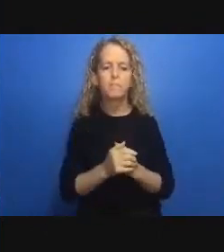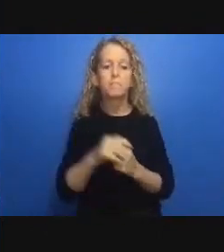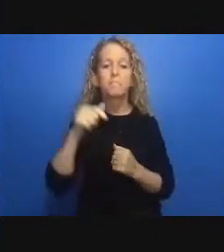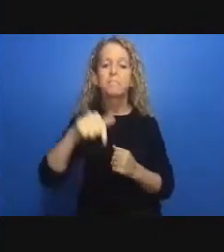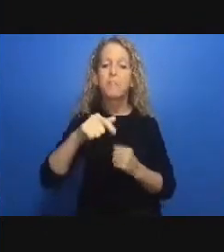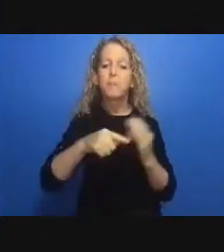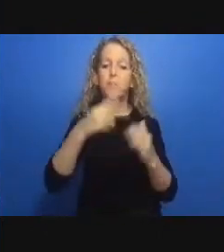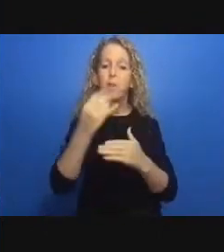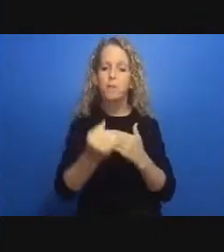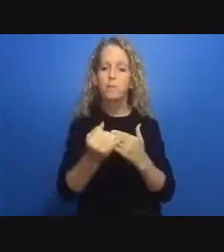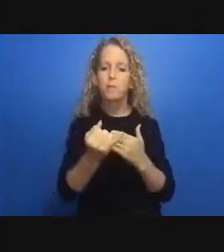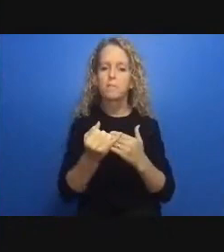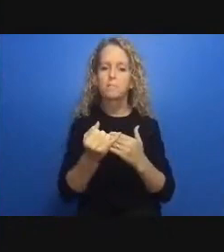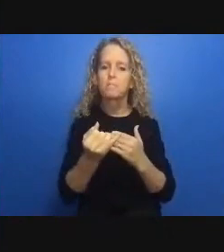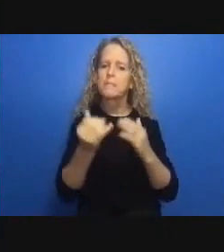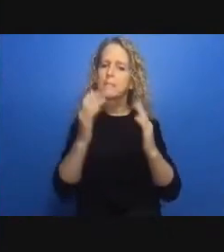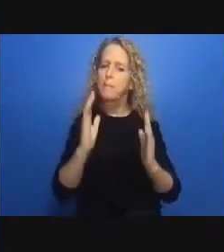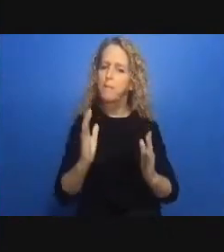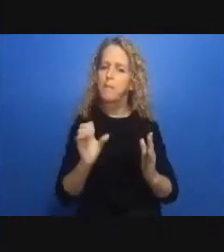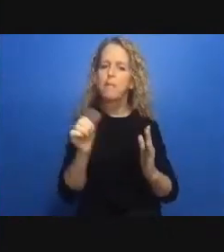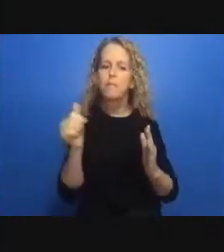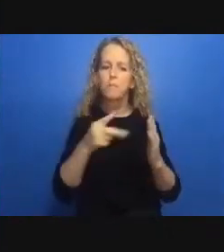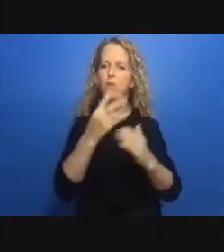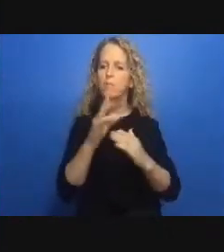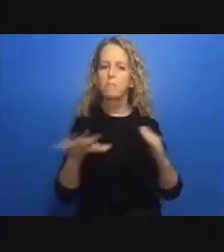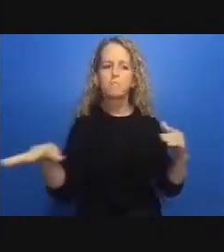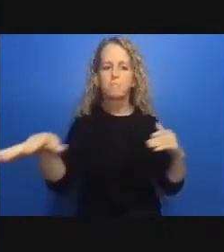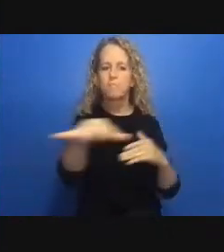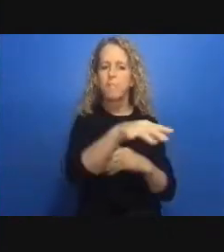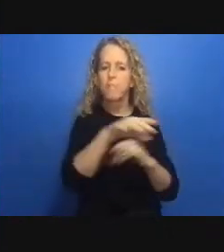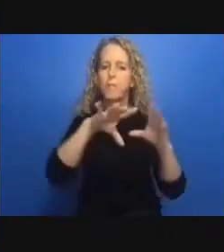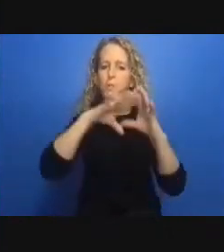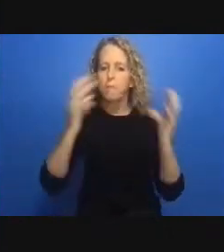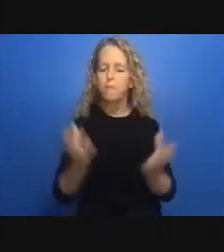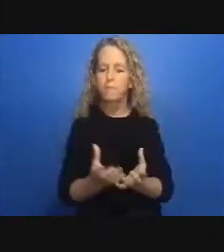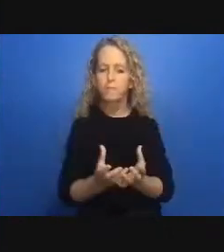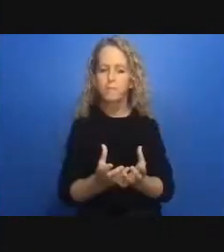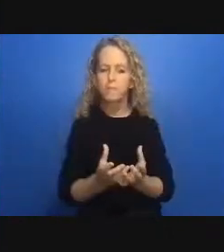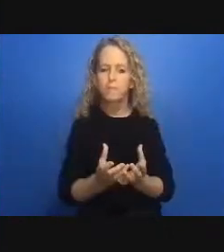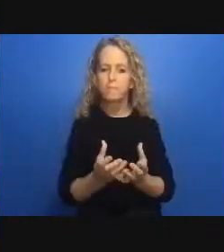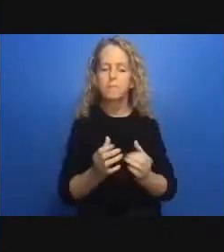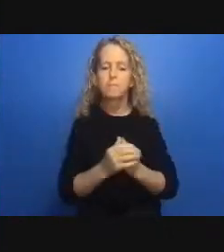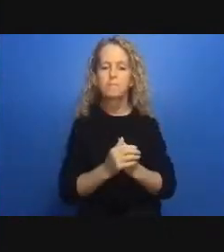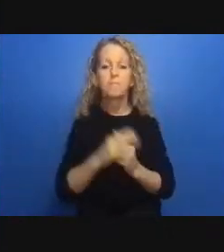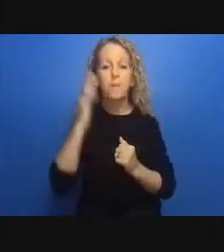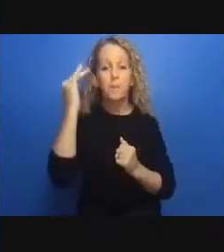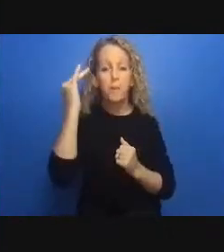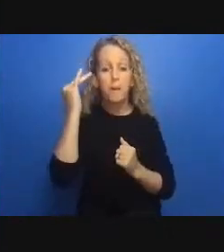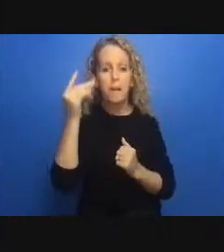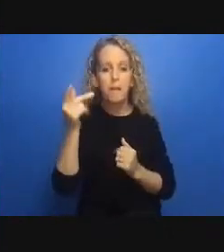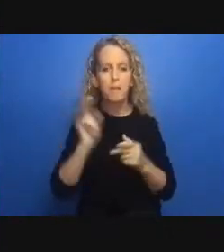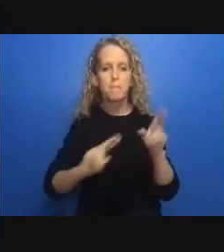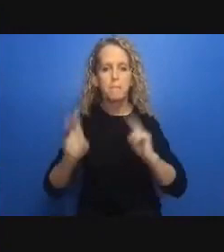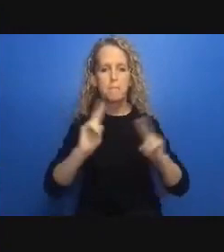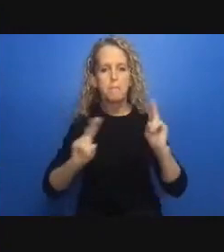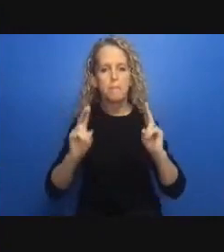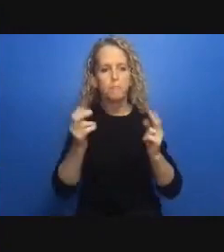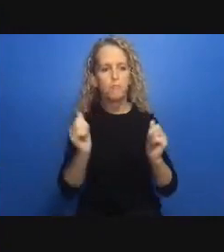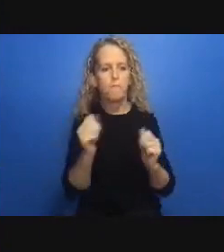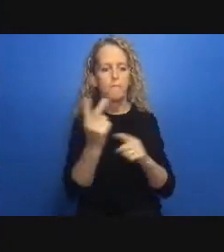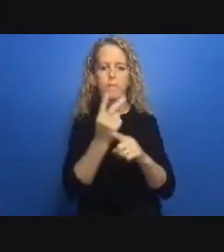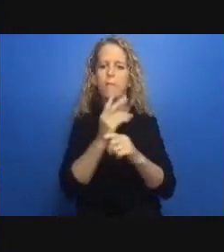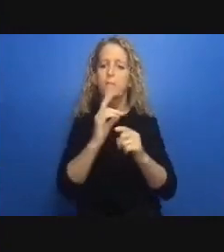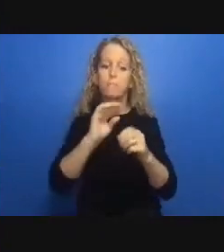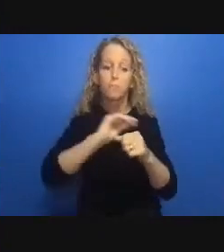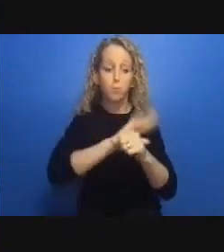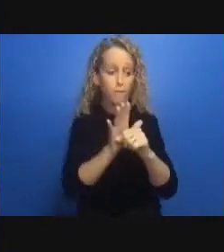that have been happening around the world in some ways, in a sense that everybody's looking to how to rebuild after COVID. And so